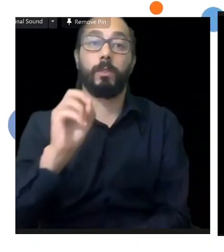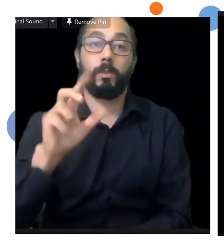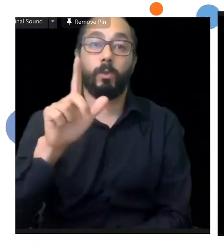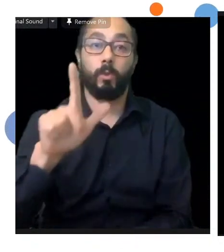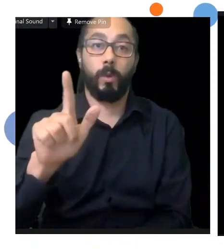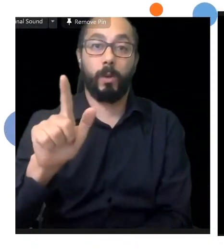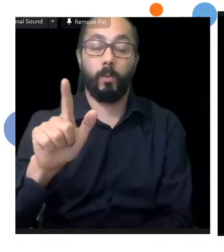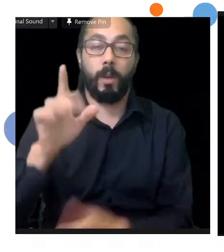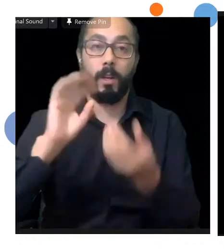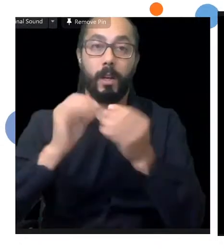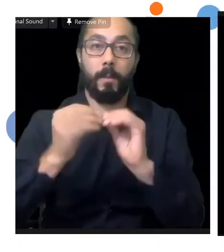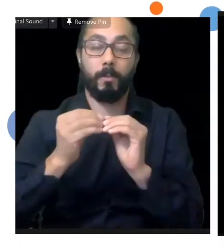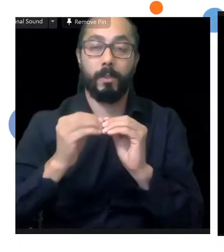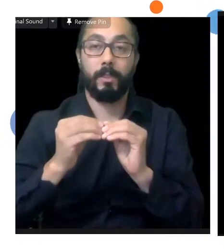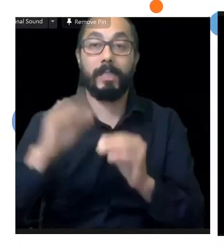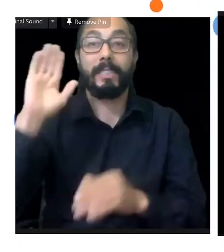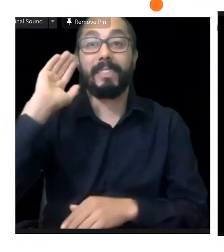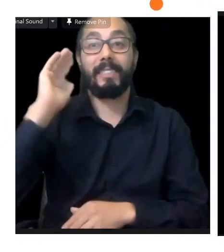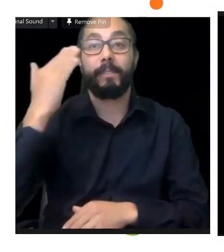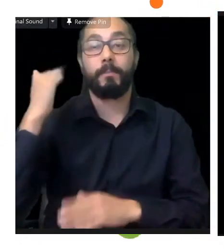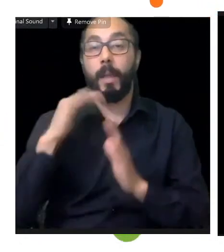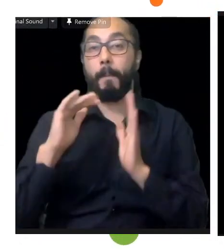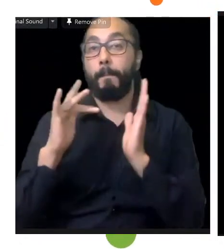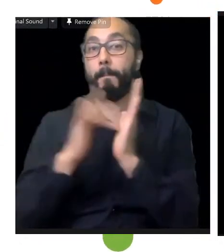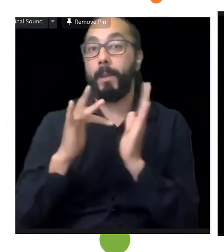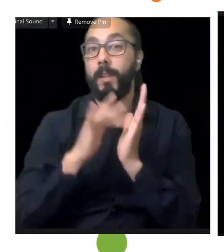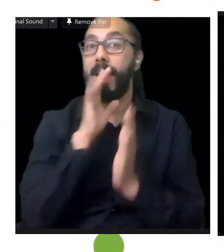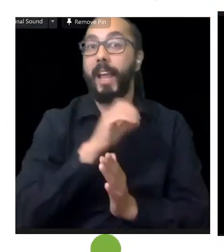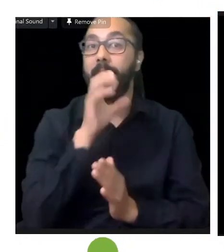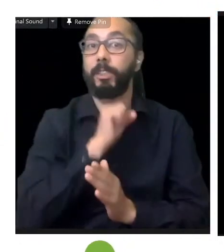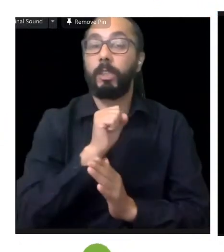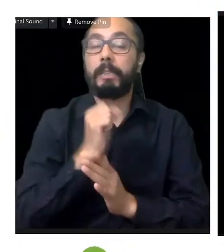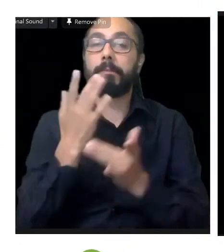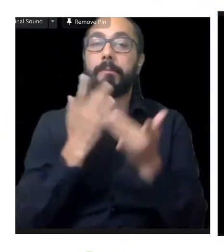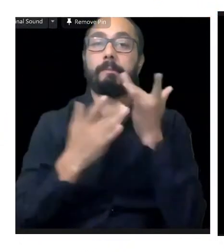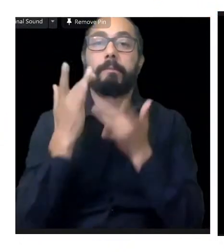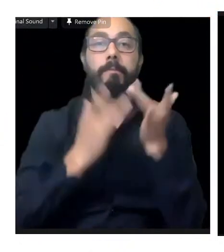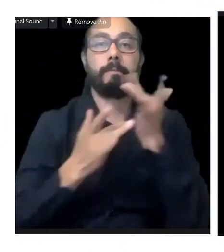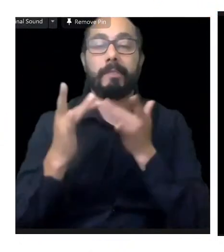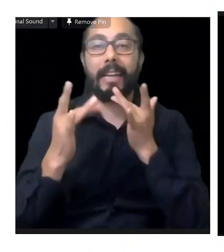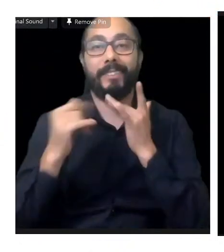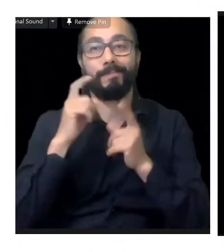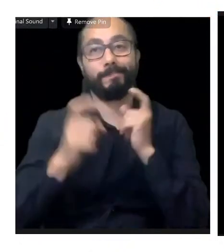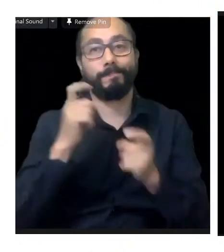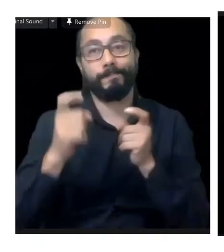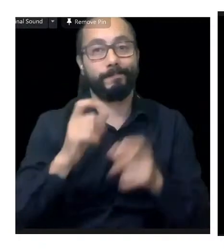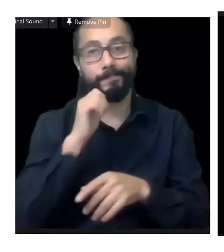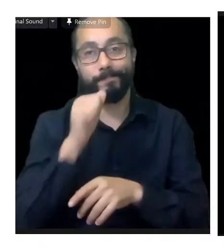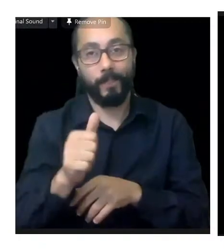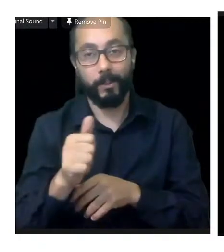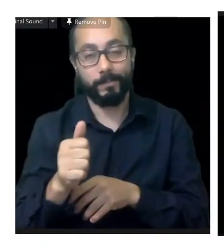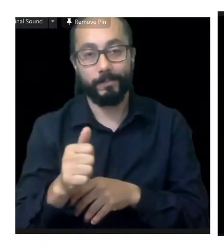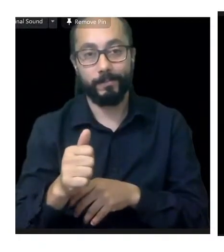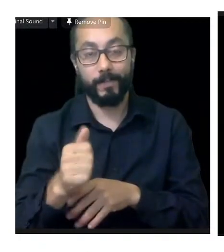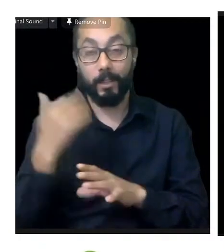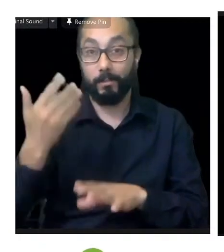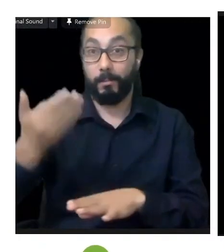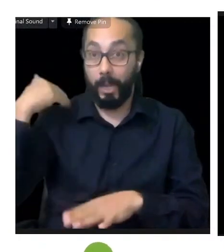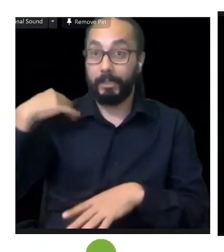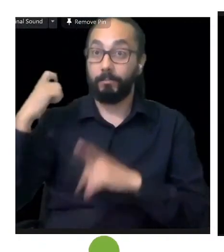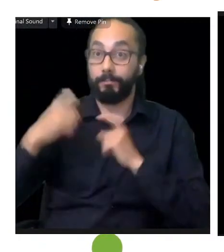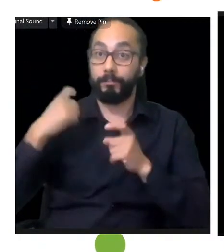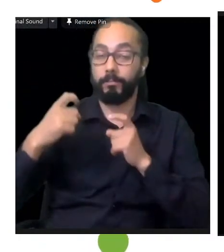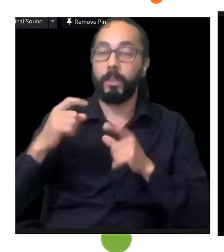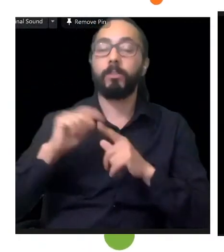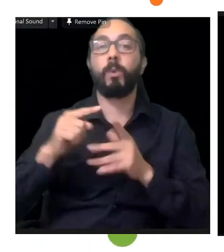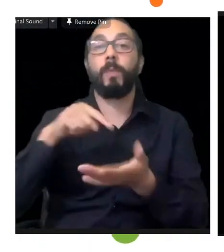most likely to be squeezed when it comes to donations and not being as generous as they have in the past, where both this year and next year they're